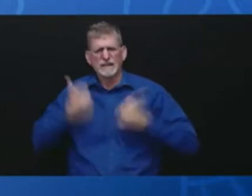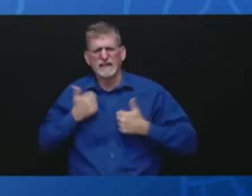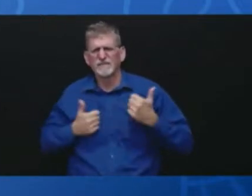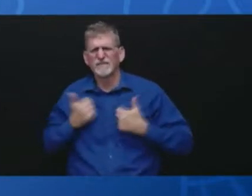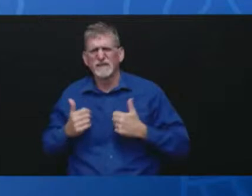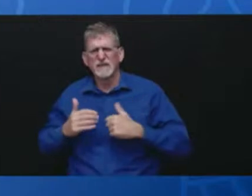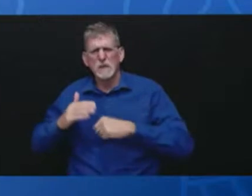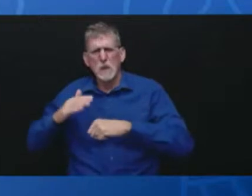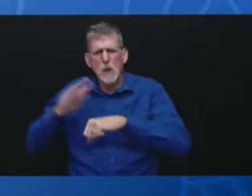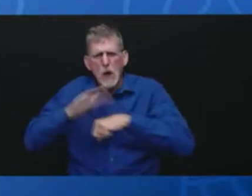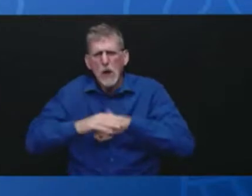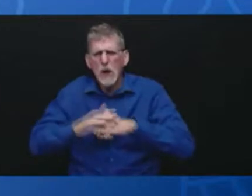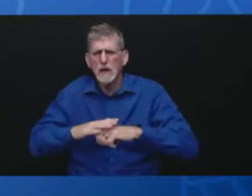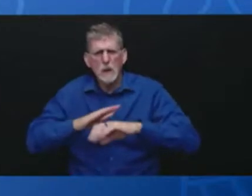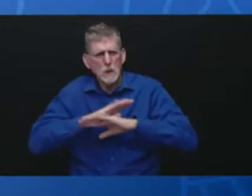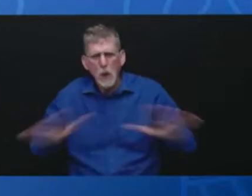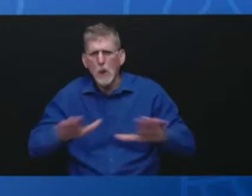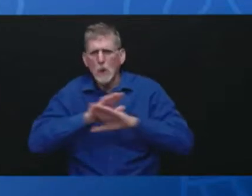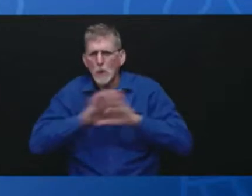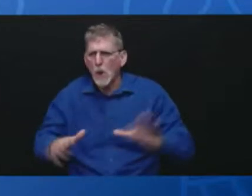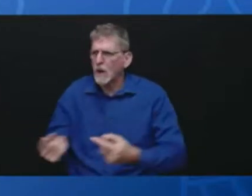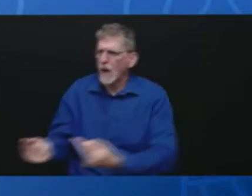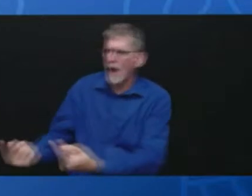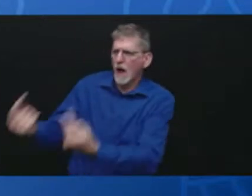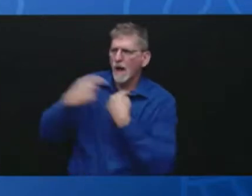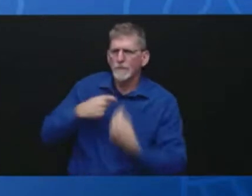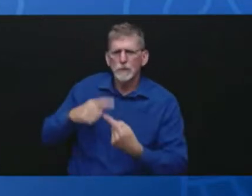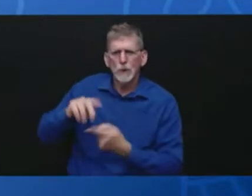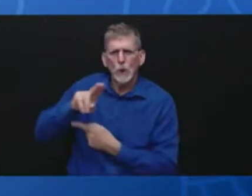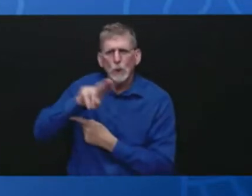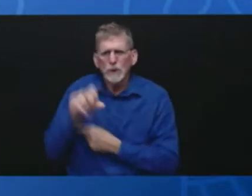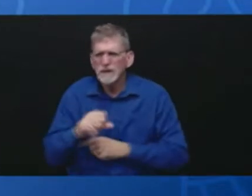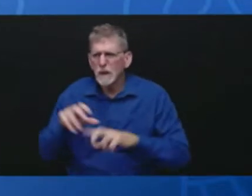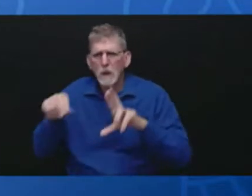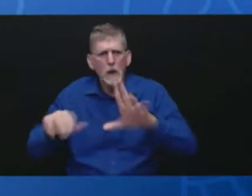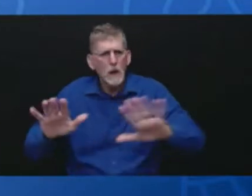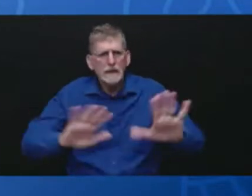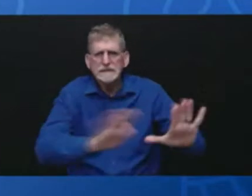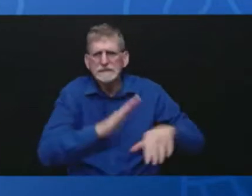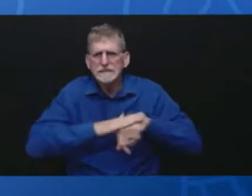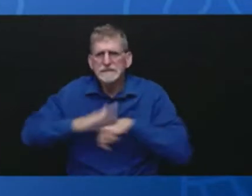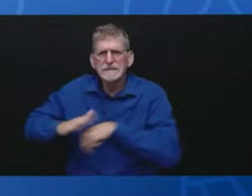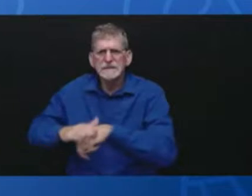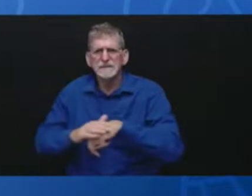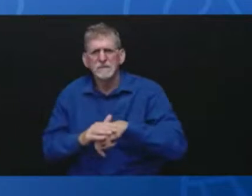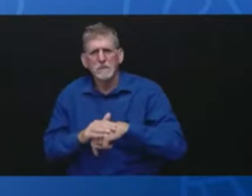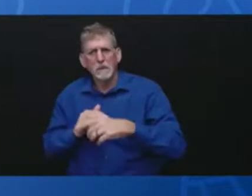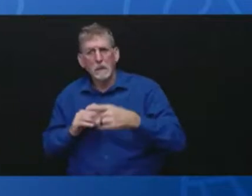to come to the United States if they are planning to